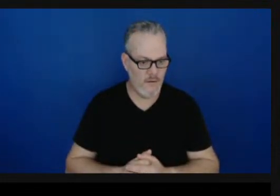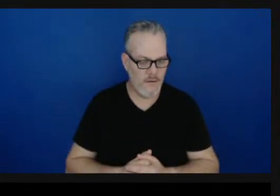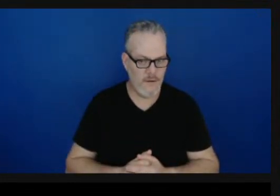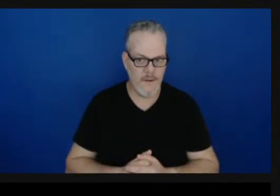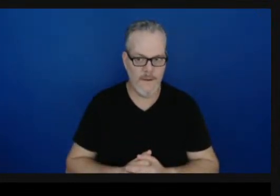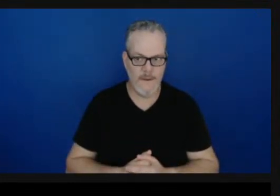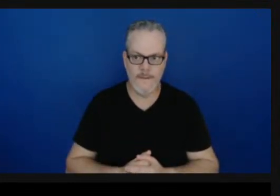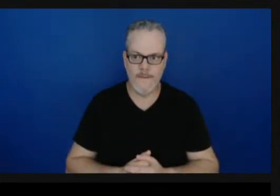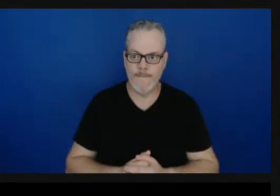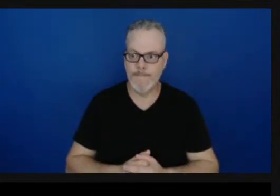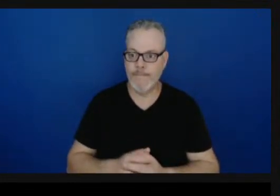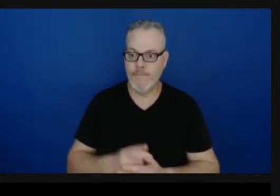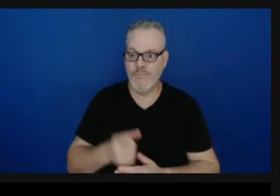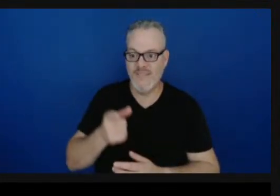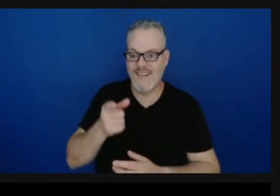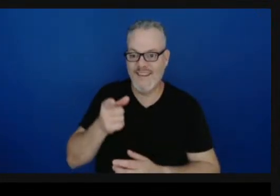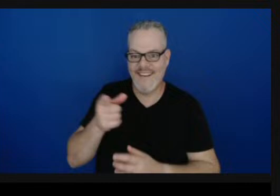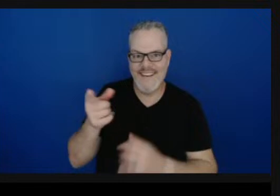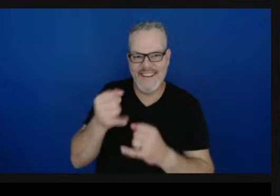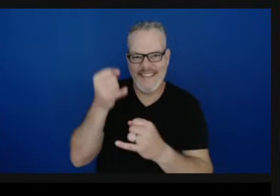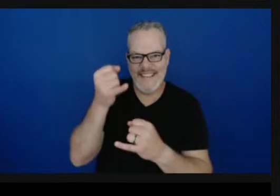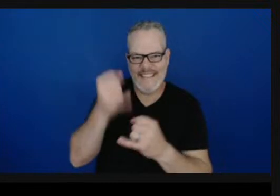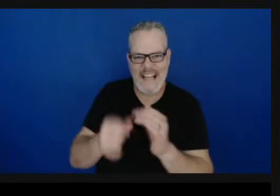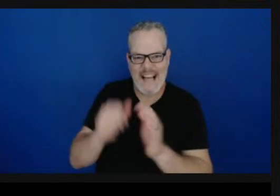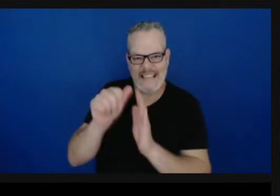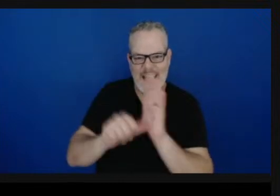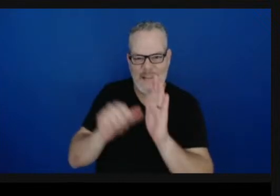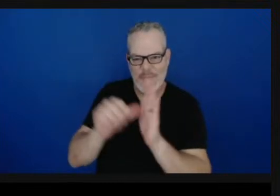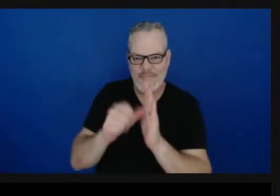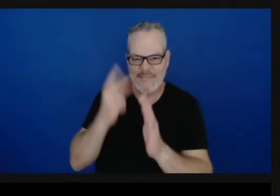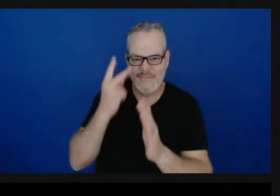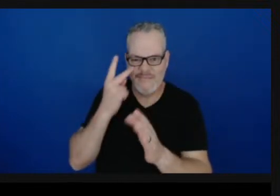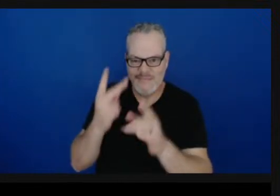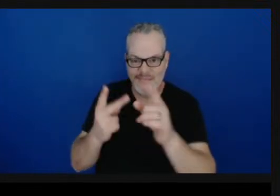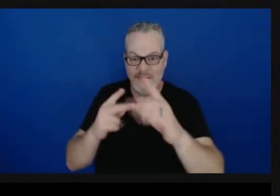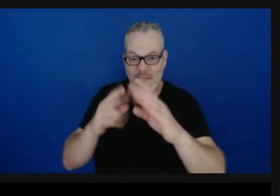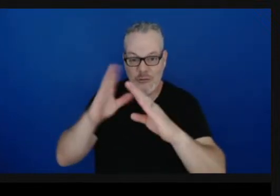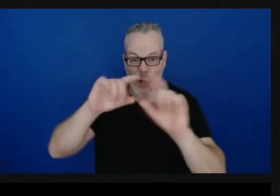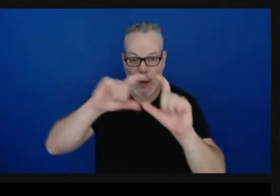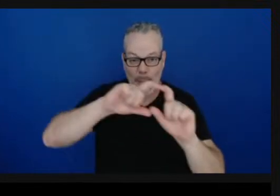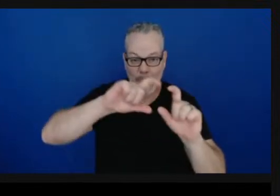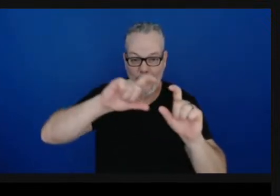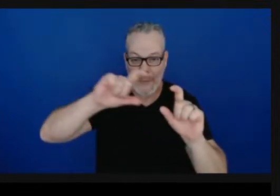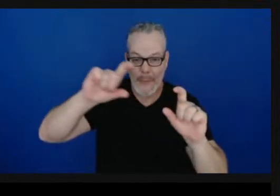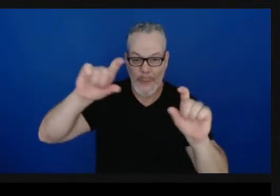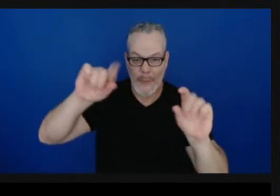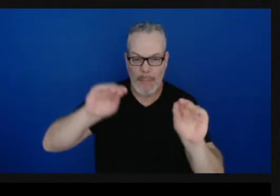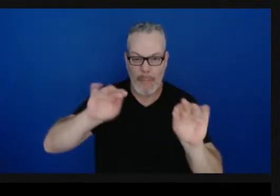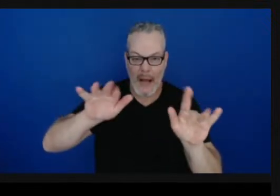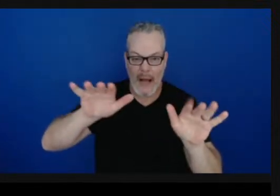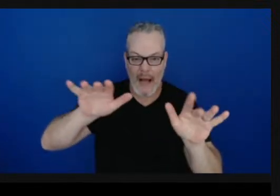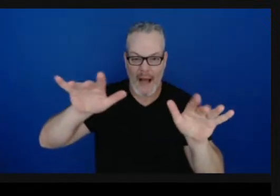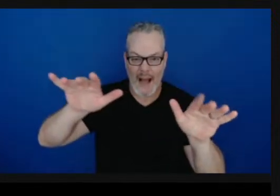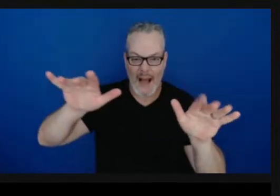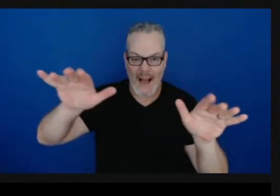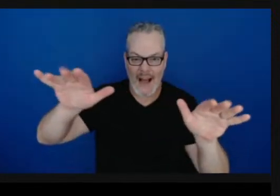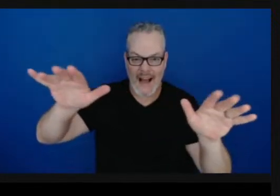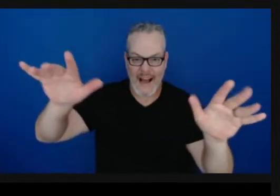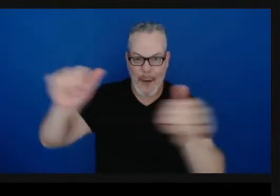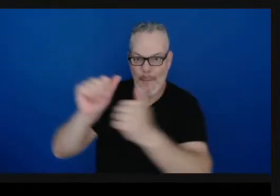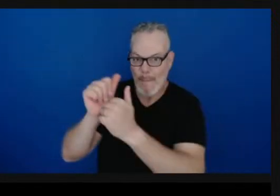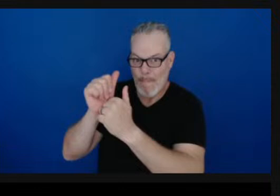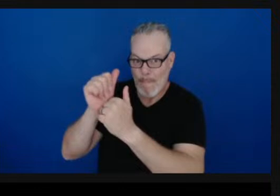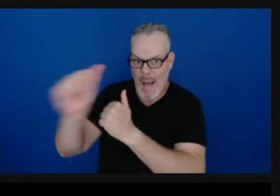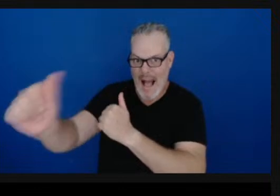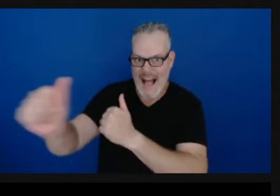this last iteration here, when we reactivated up top, really expanded quite a bit above the crater wall as well.